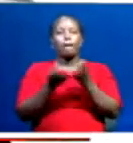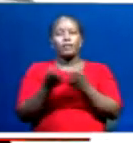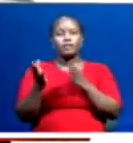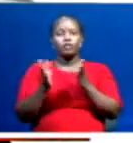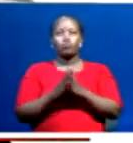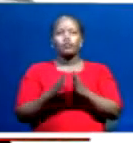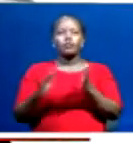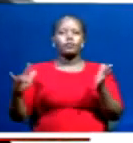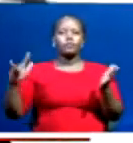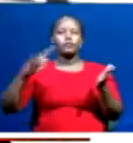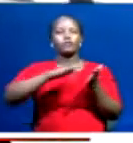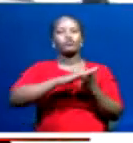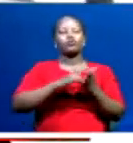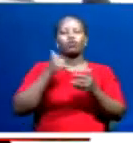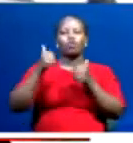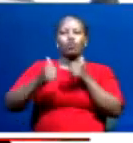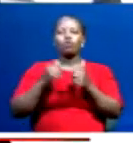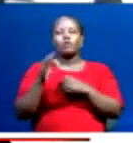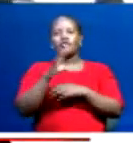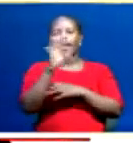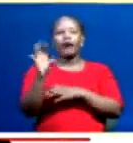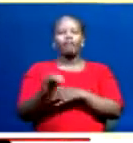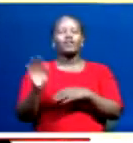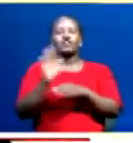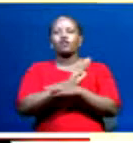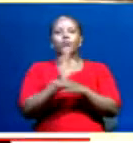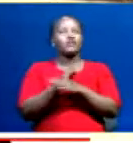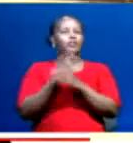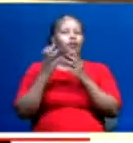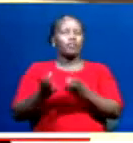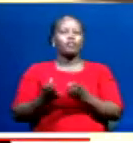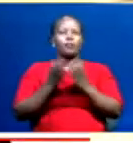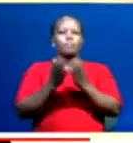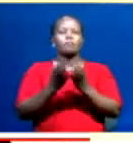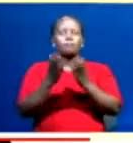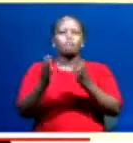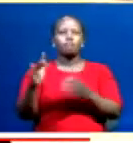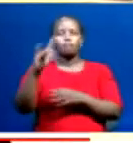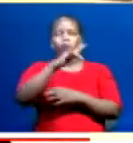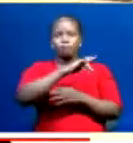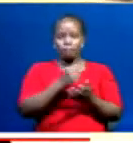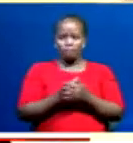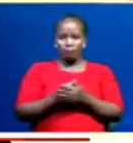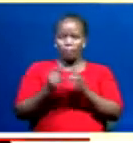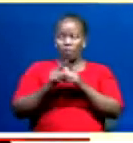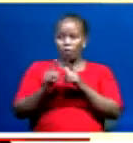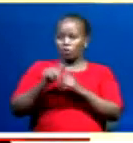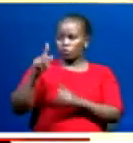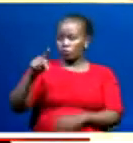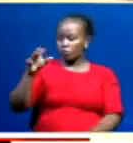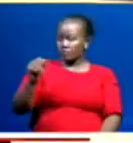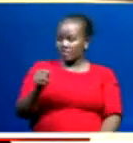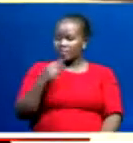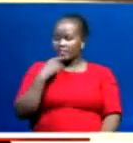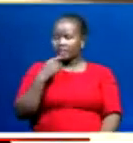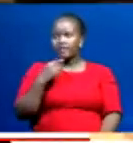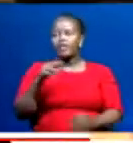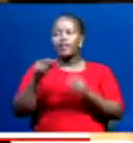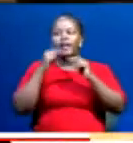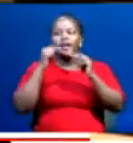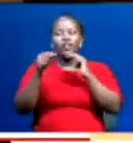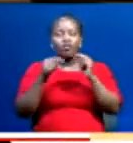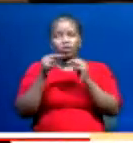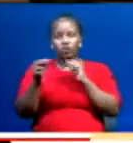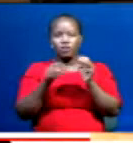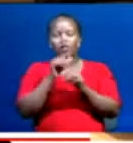Airport, which is Africa's busiest cargo facility. The PS further says negotiations with Europe on a new economic